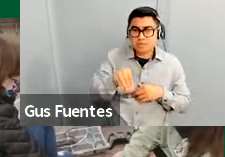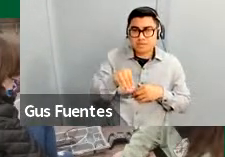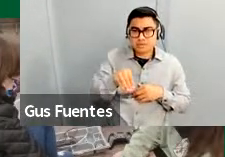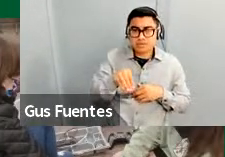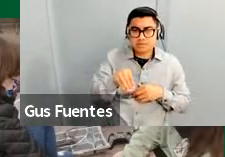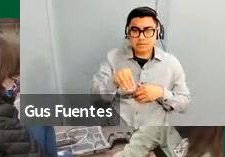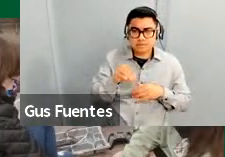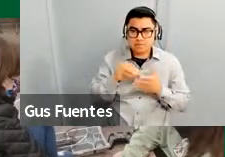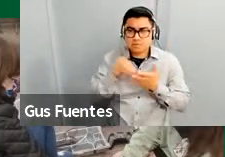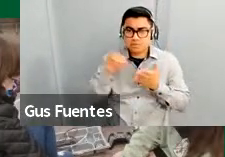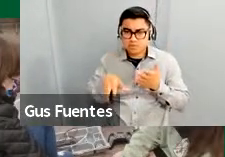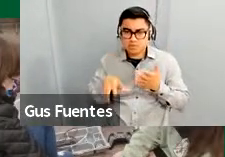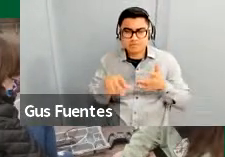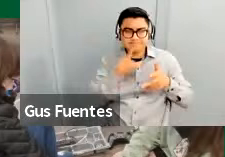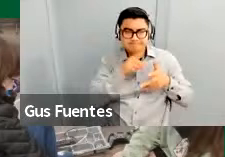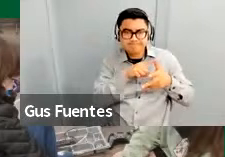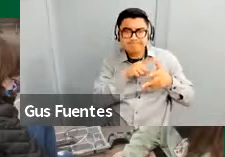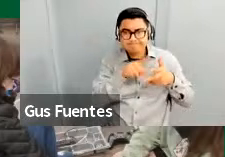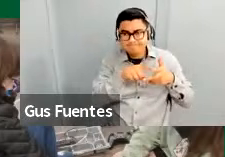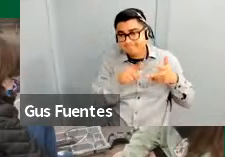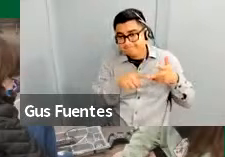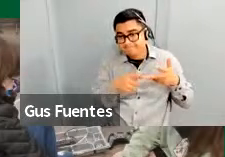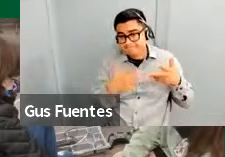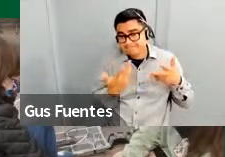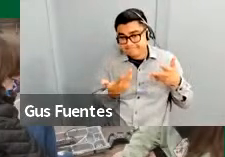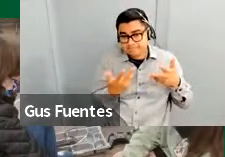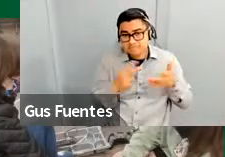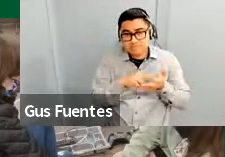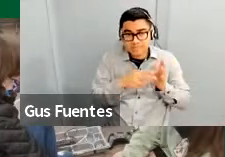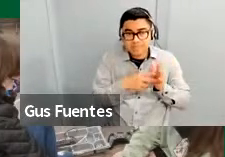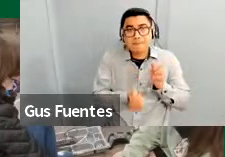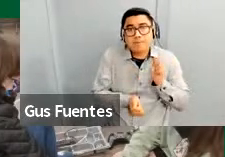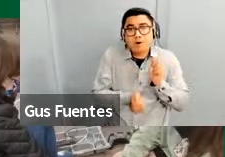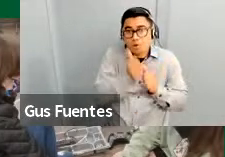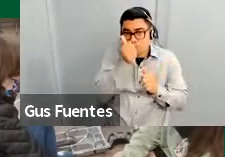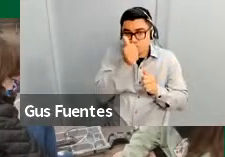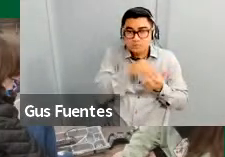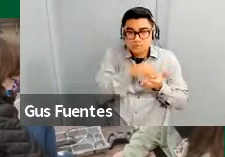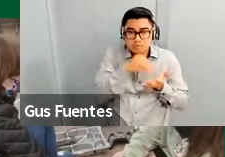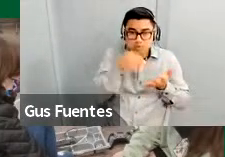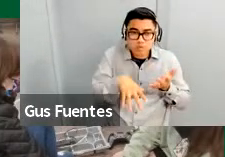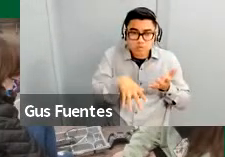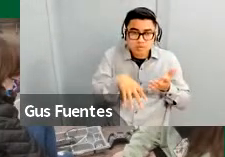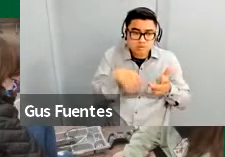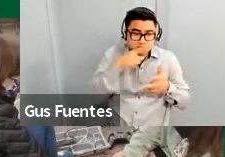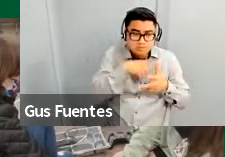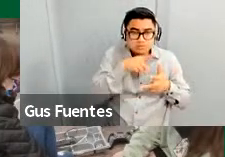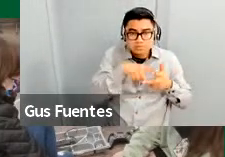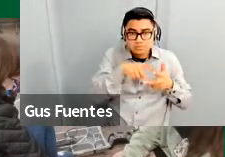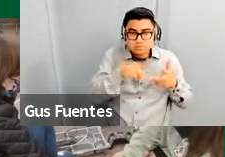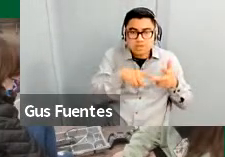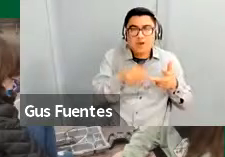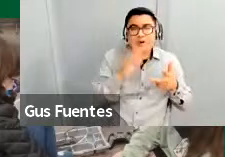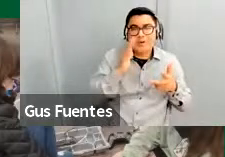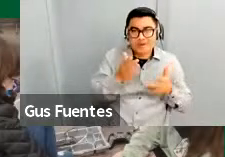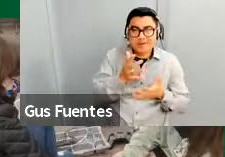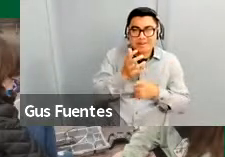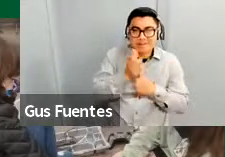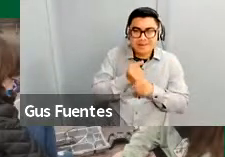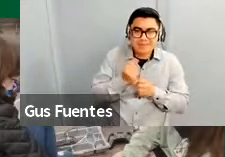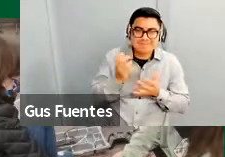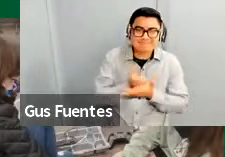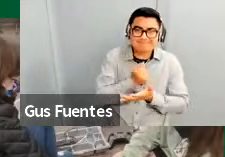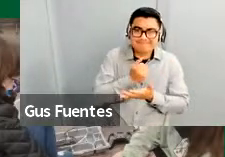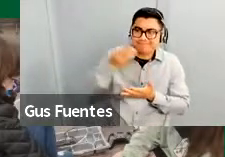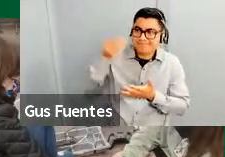of those categories. And so it really is the majority of our students who benefit from these funds and